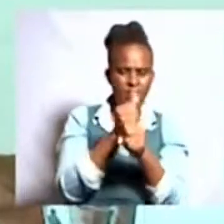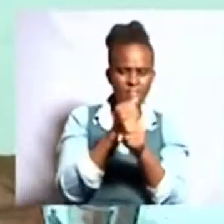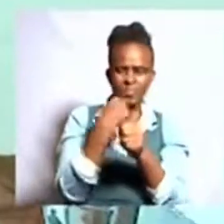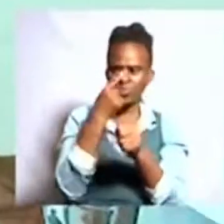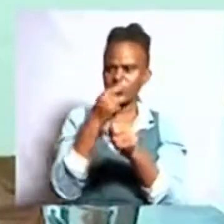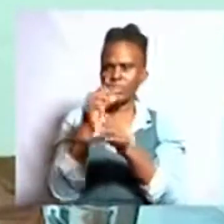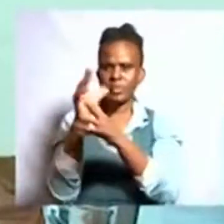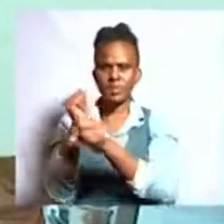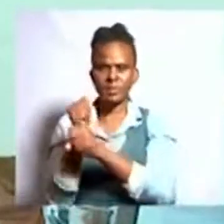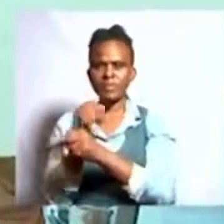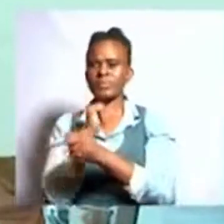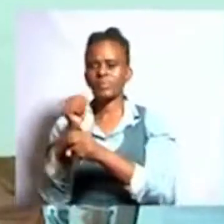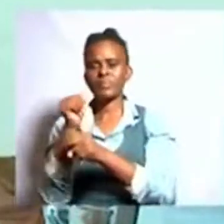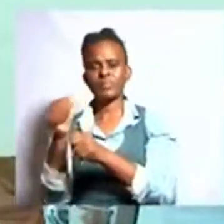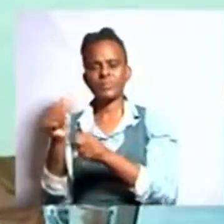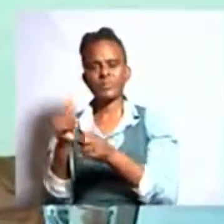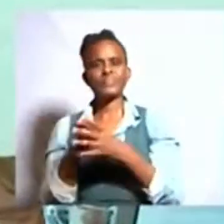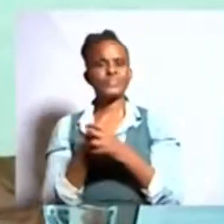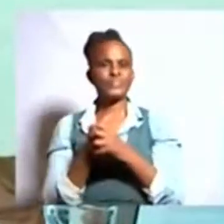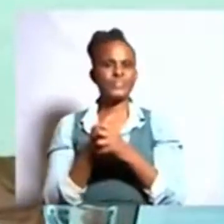get.